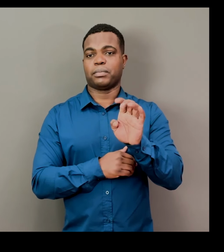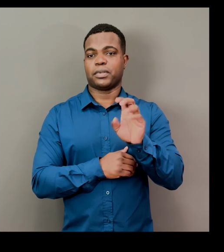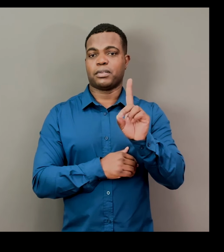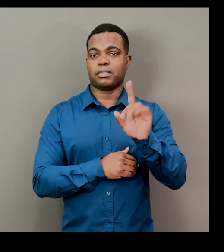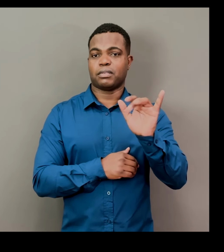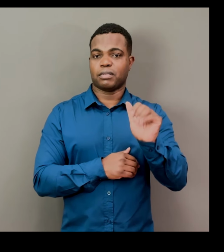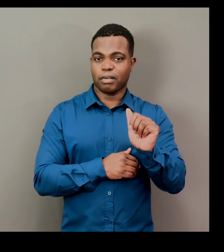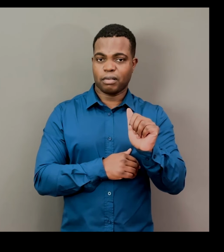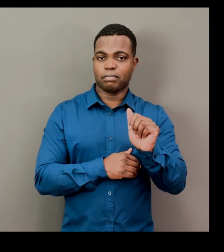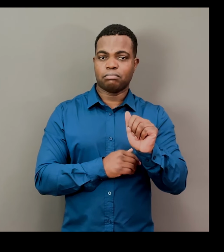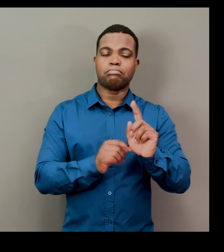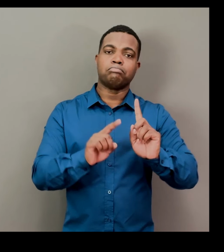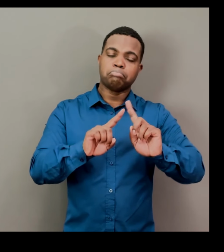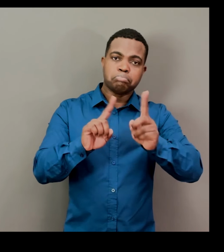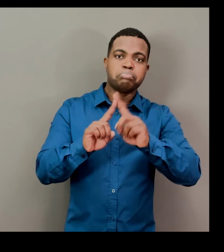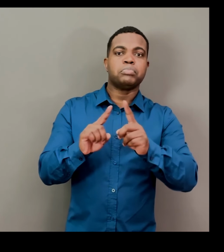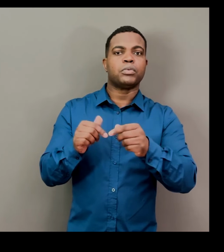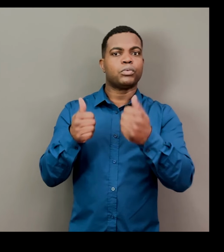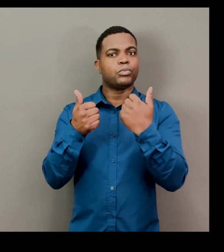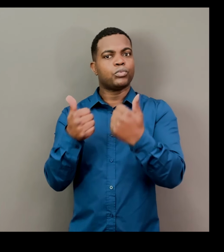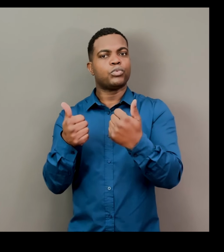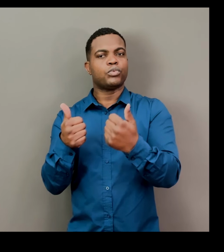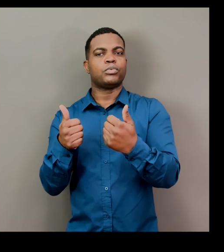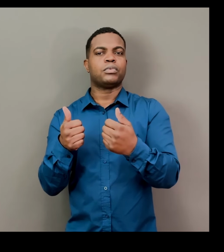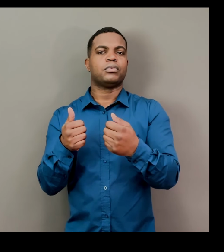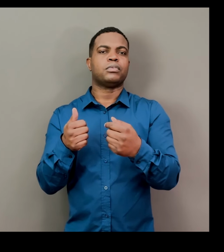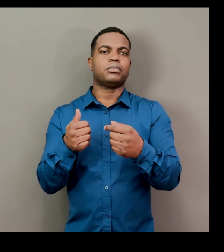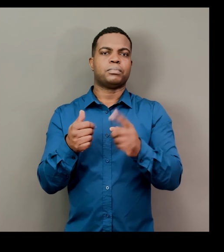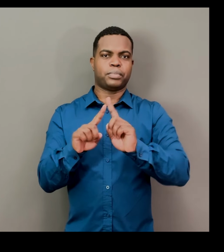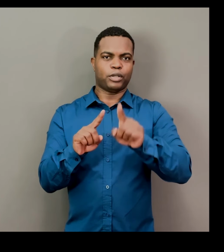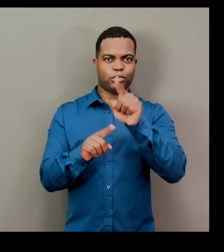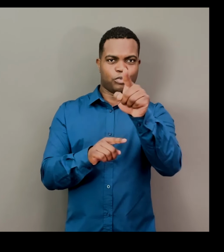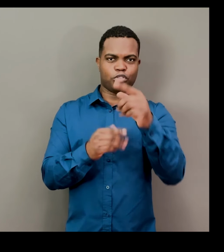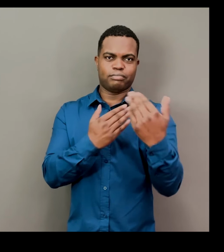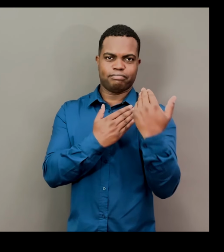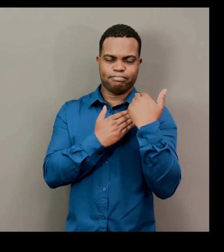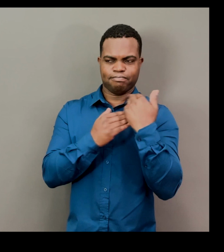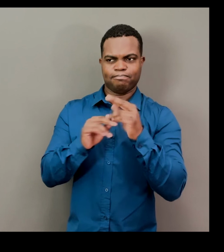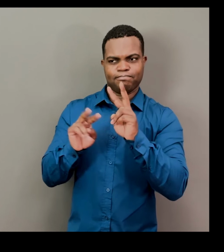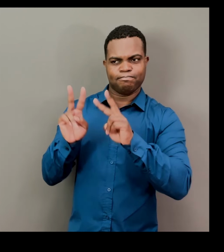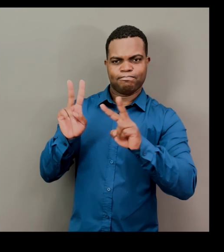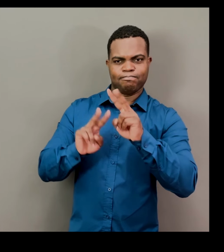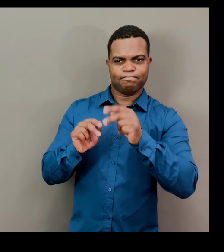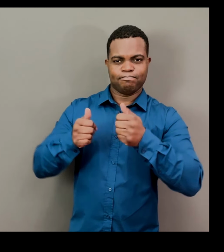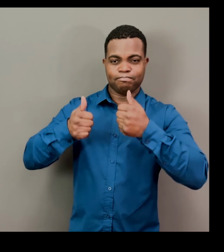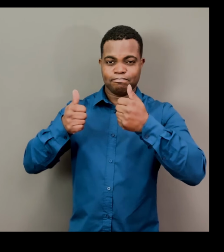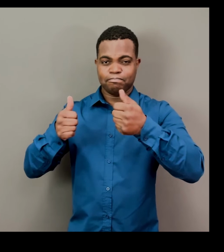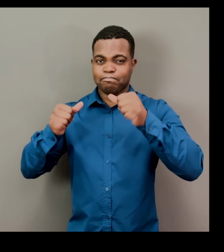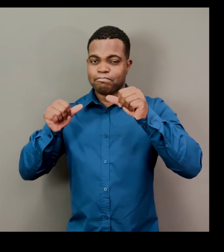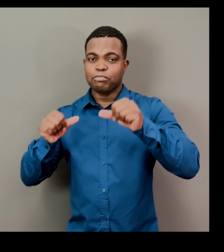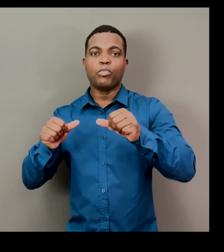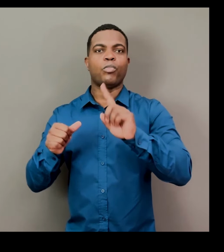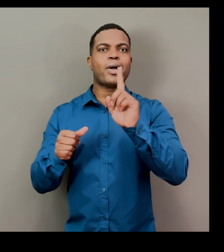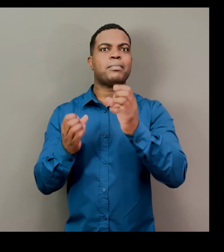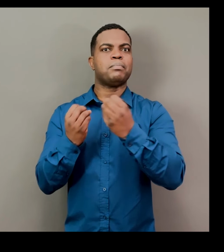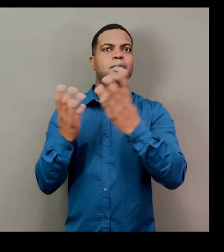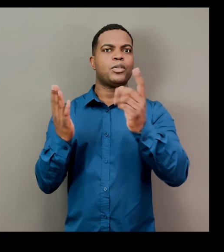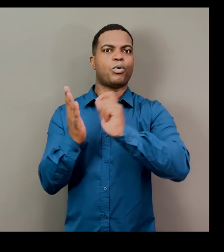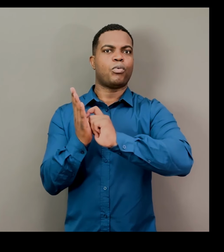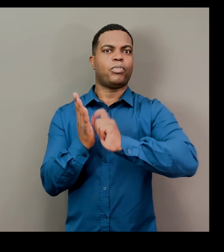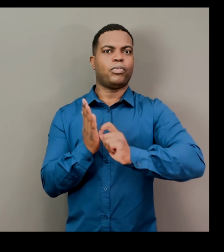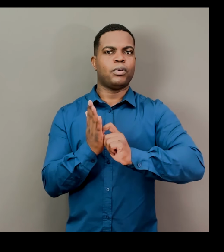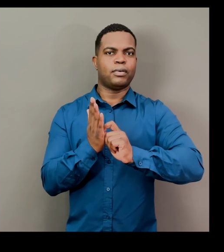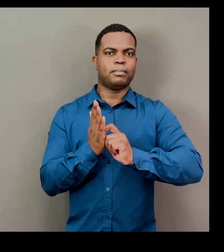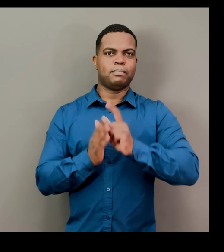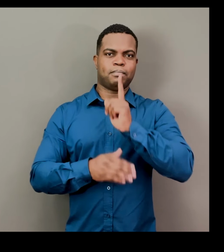Some entries in Wikipedia are reliable, some are not. It's up to you to evaluate. The authors are anonymous in Wikipedia, so there is no